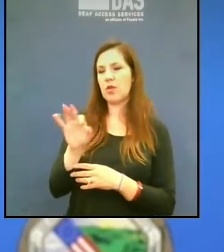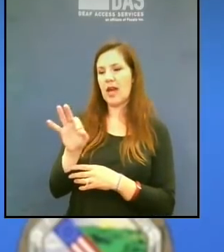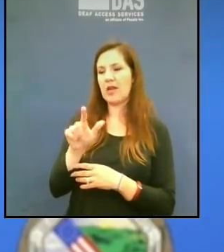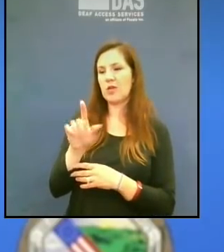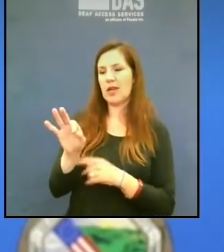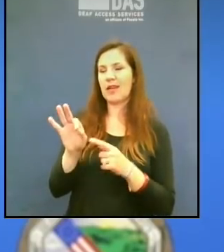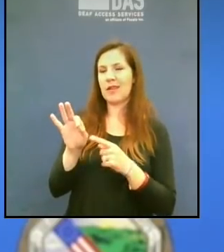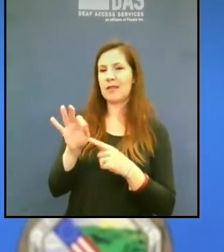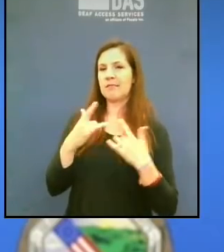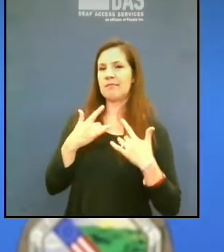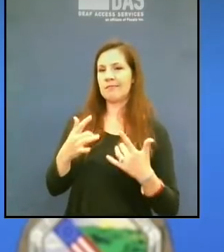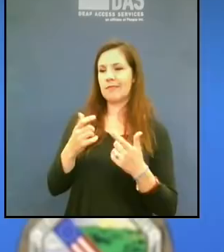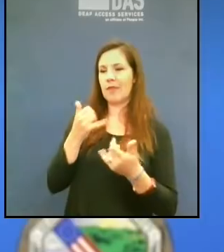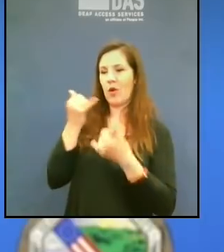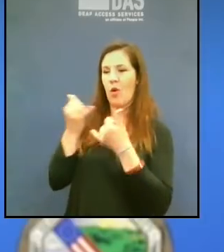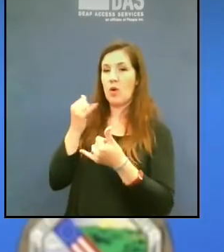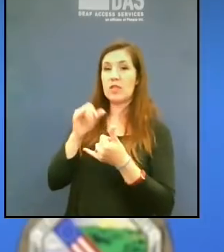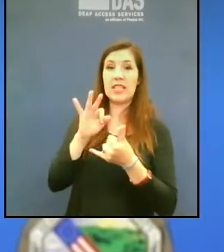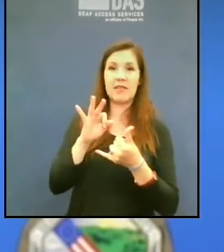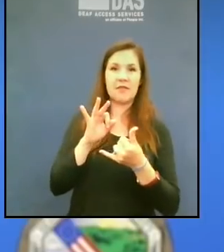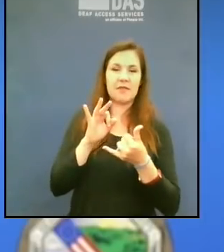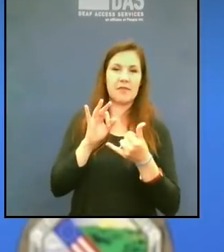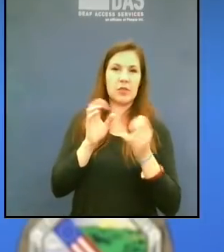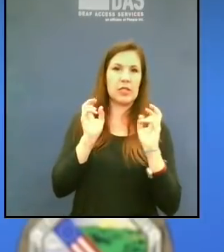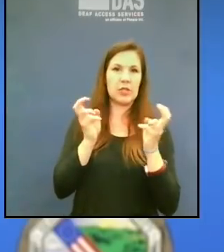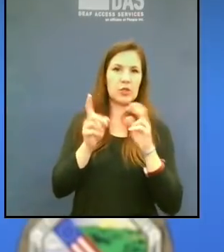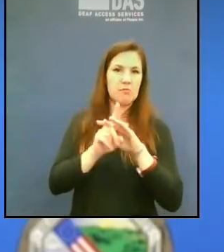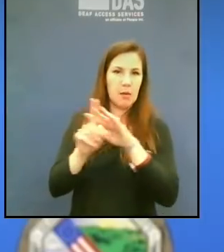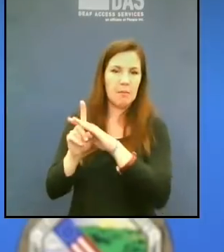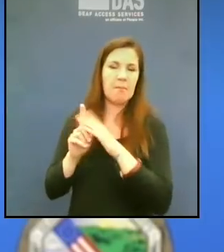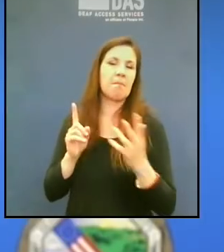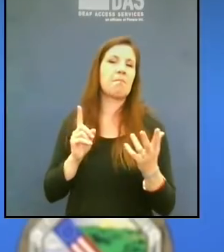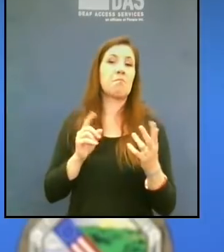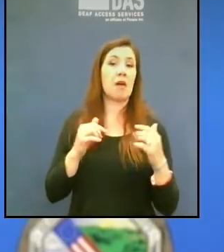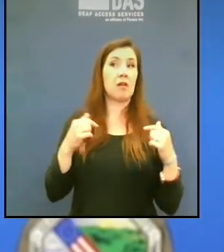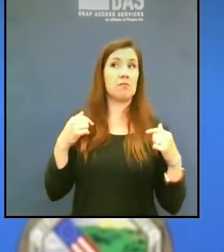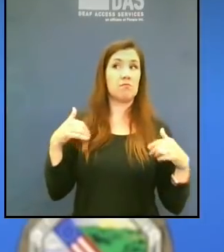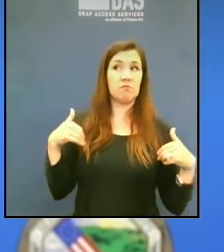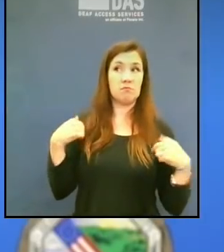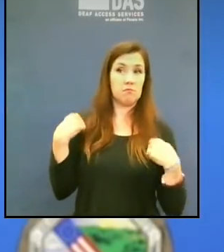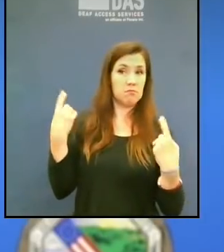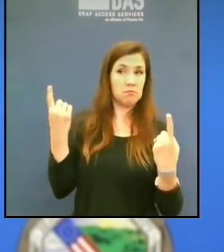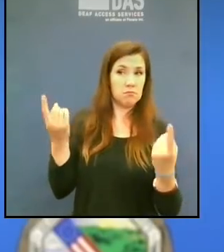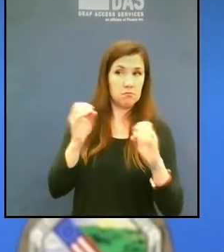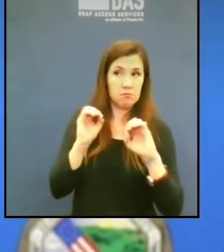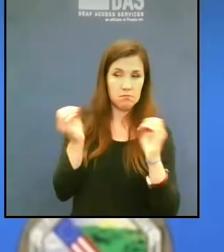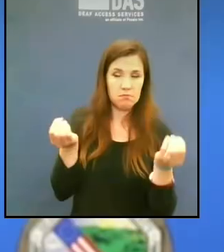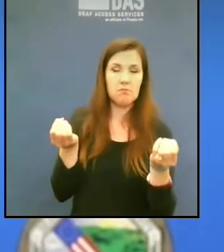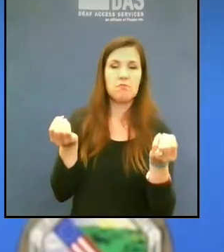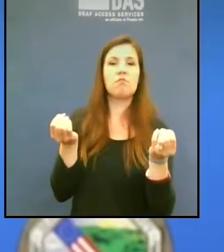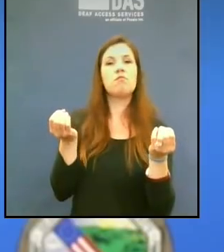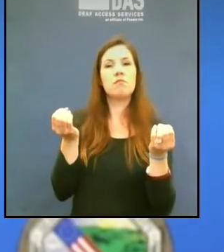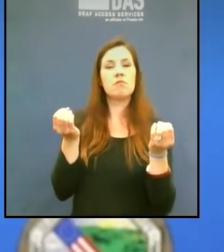calls usually if there's non-compliance issues, but I have not heard of any so far. I think most